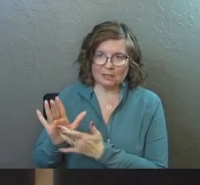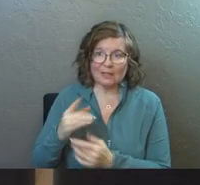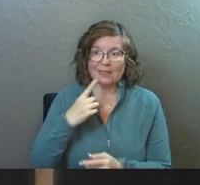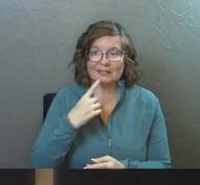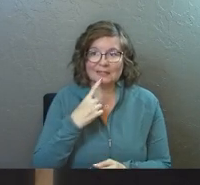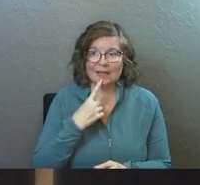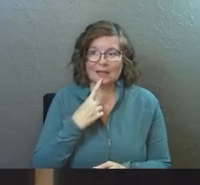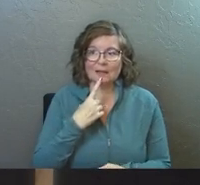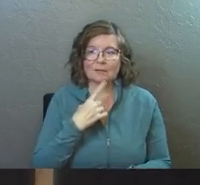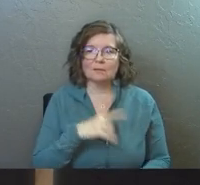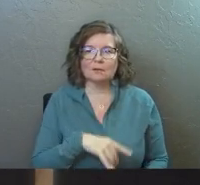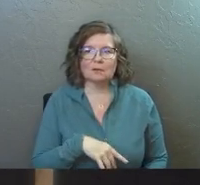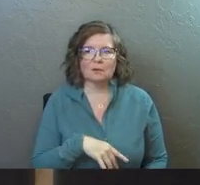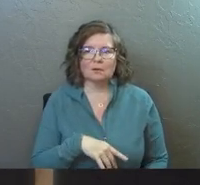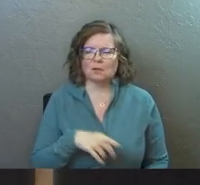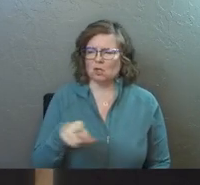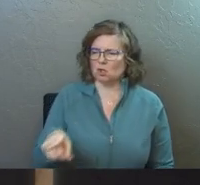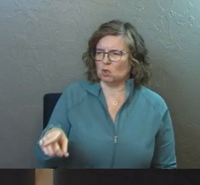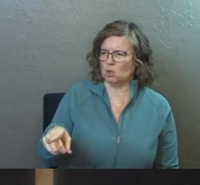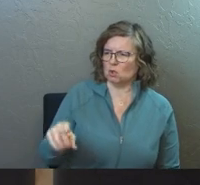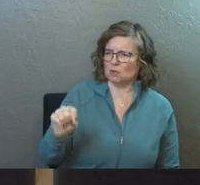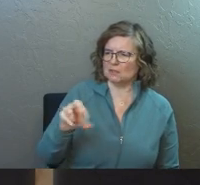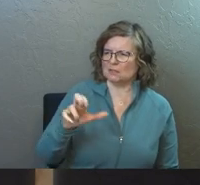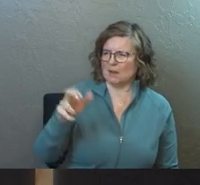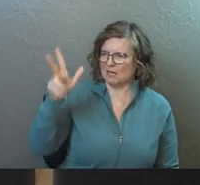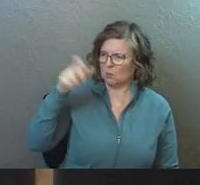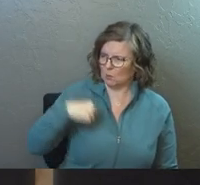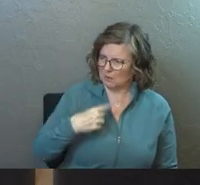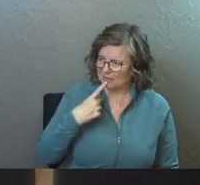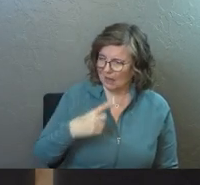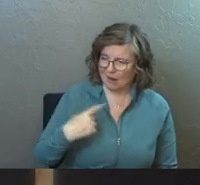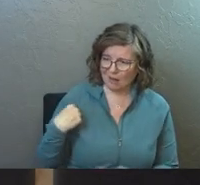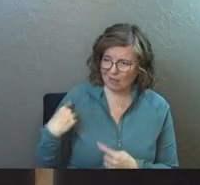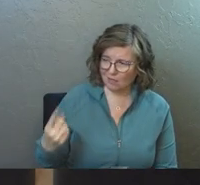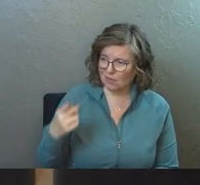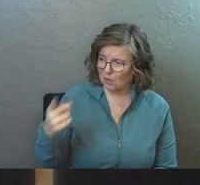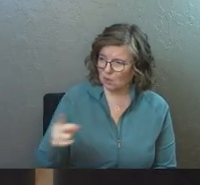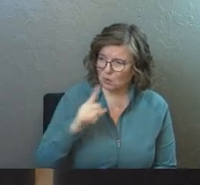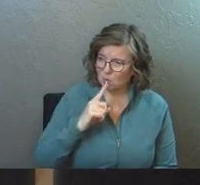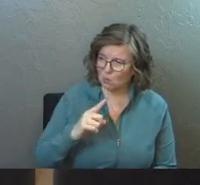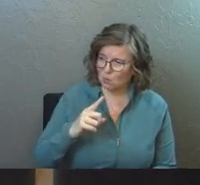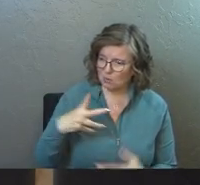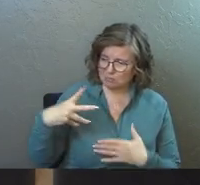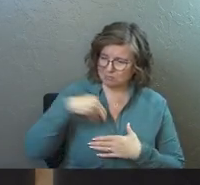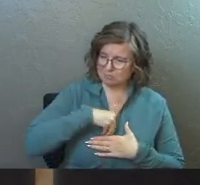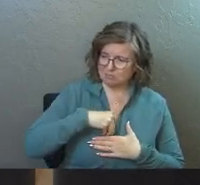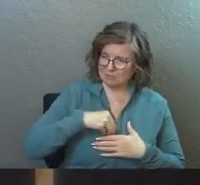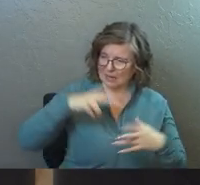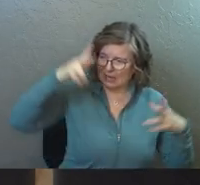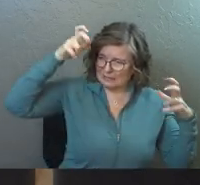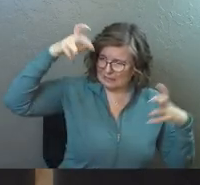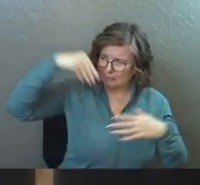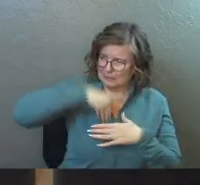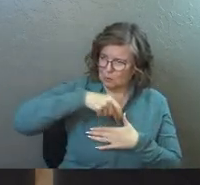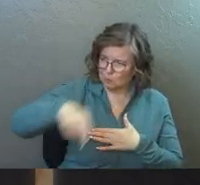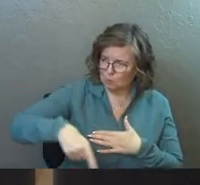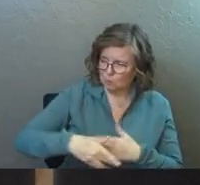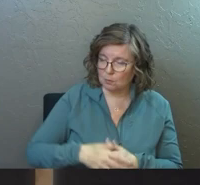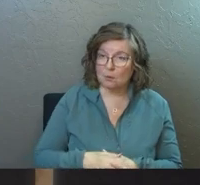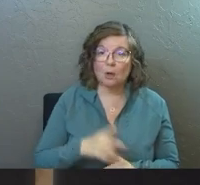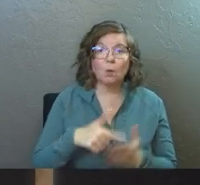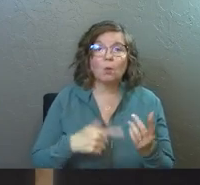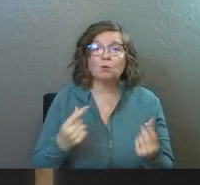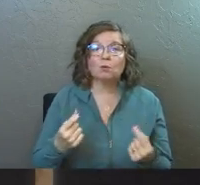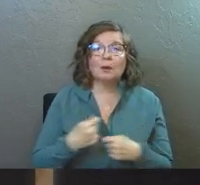what they say. They retorted, you Samaritan devil, didn't we say all along that you were possessed by a demon? Now,